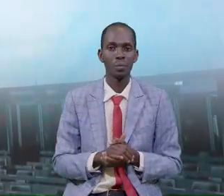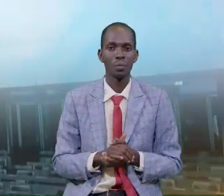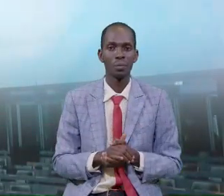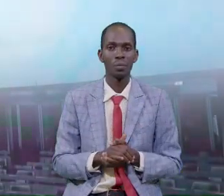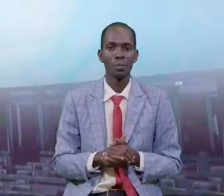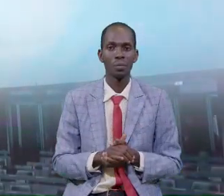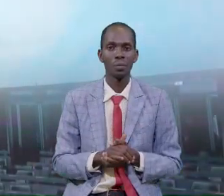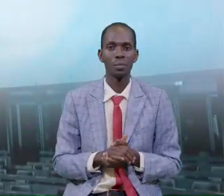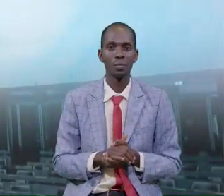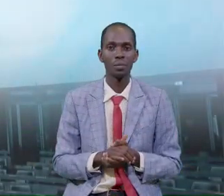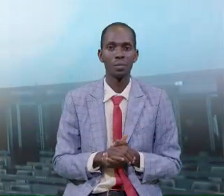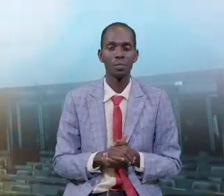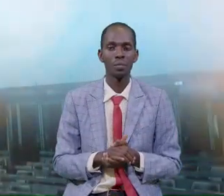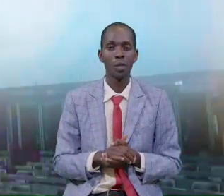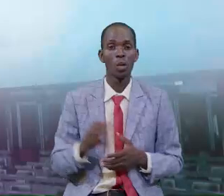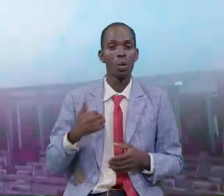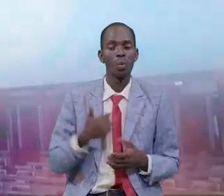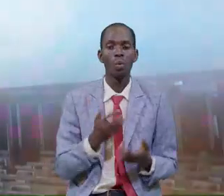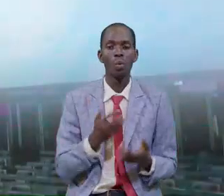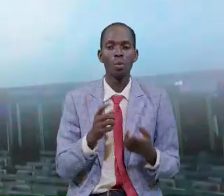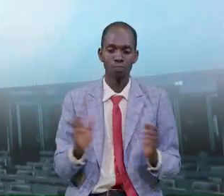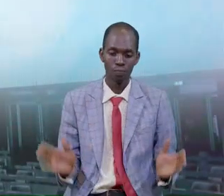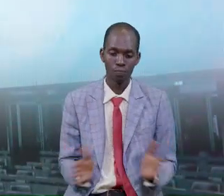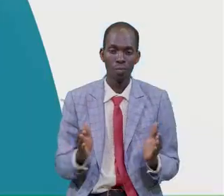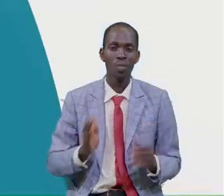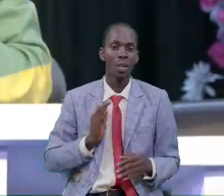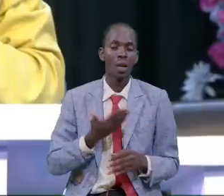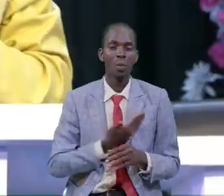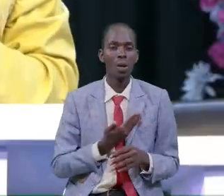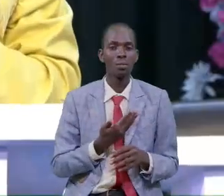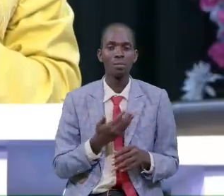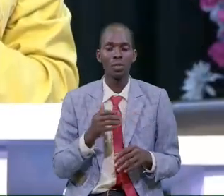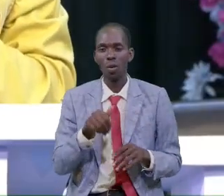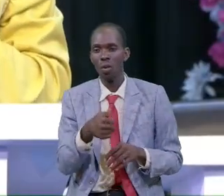We want to encourage our sister churches. The